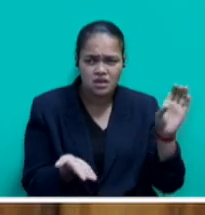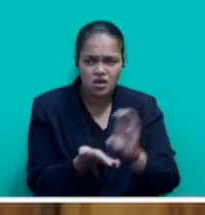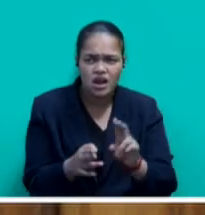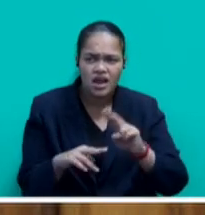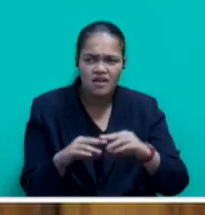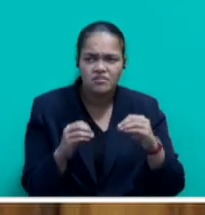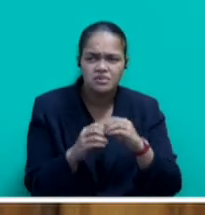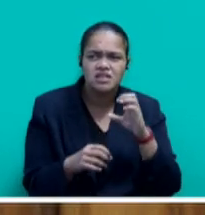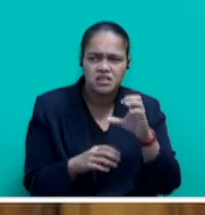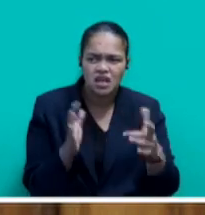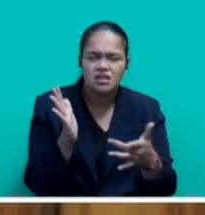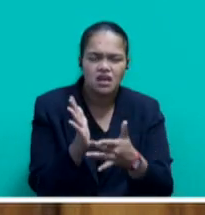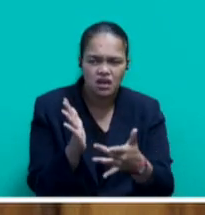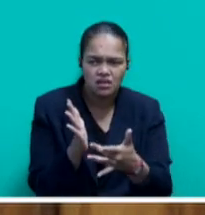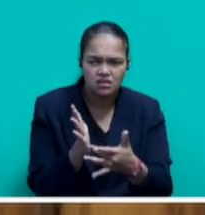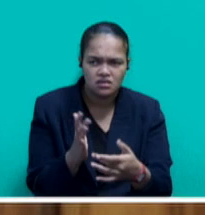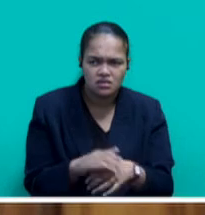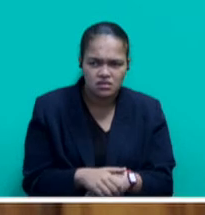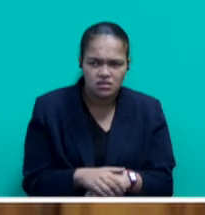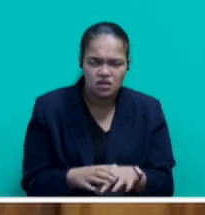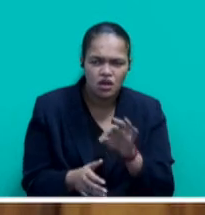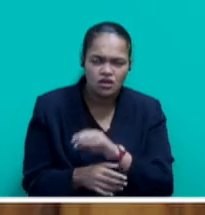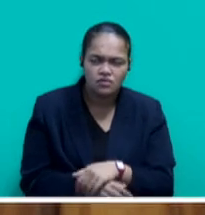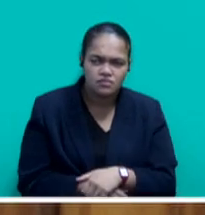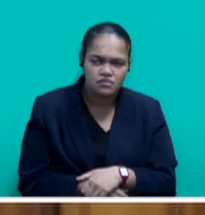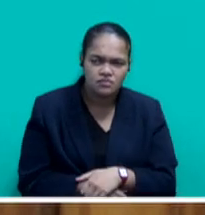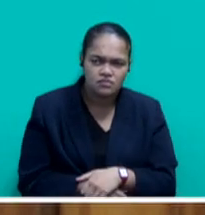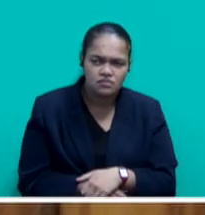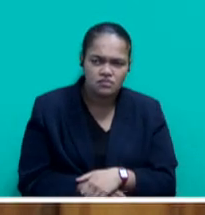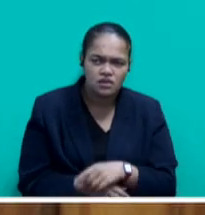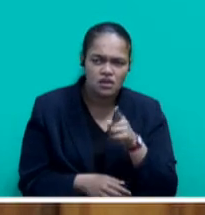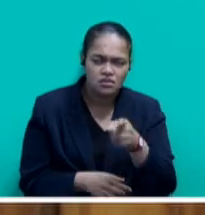was technically insolvent. It may please